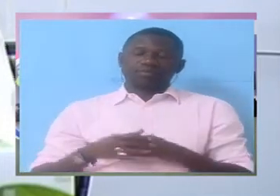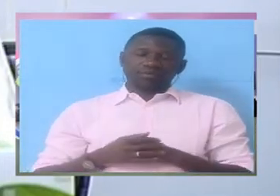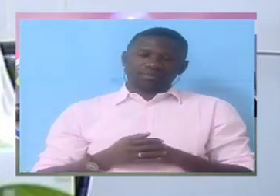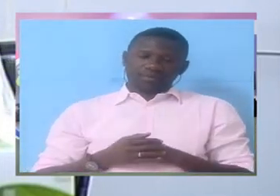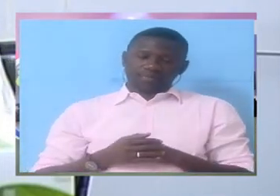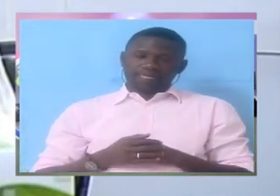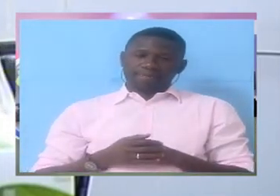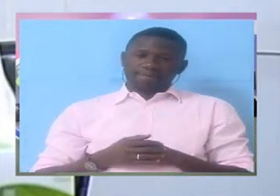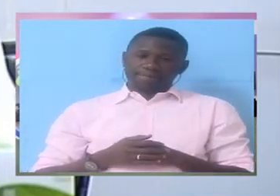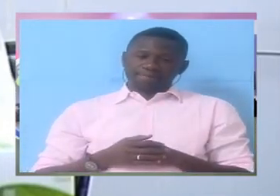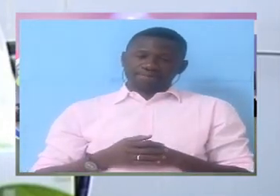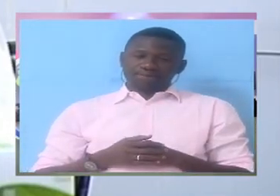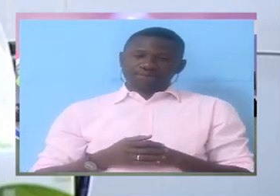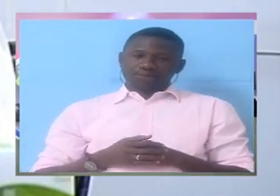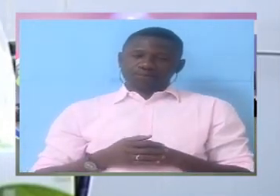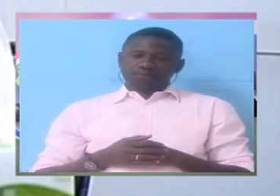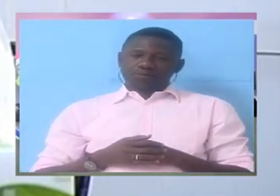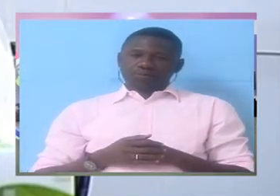So